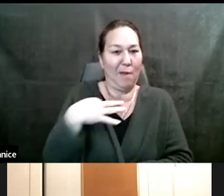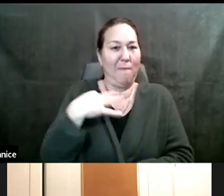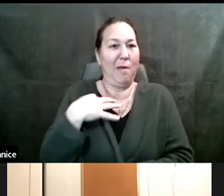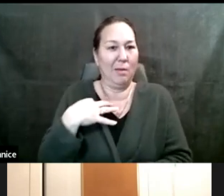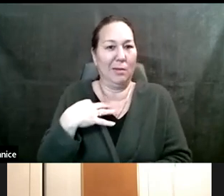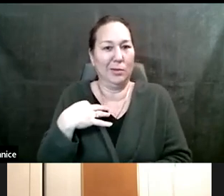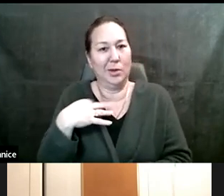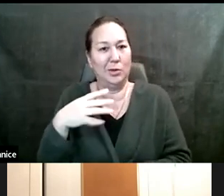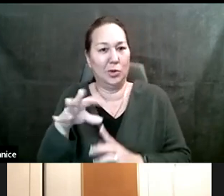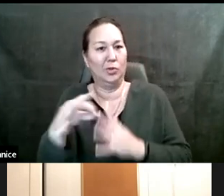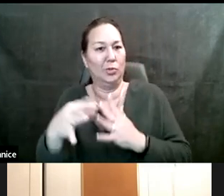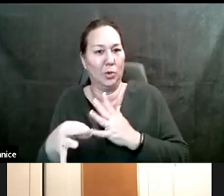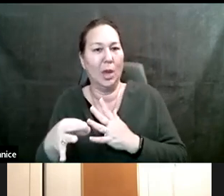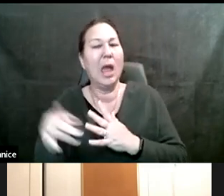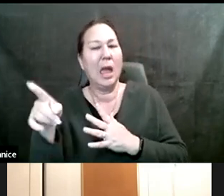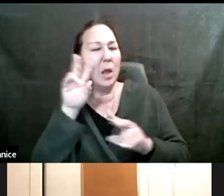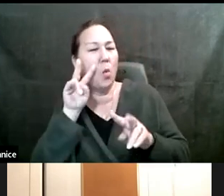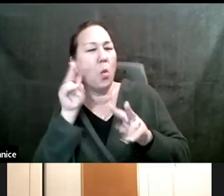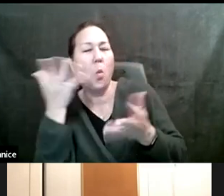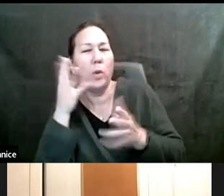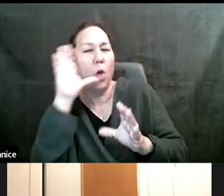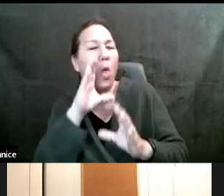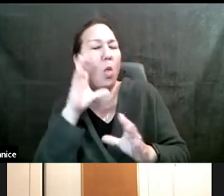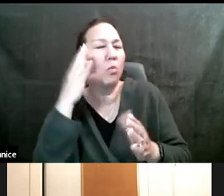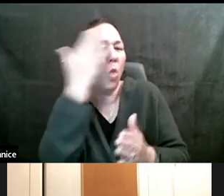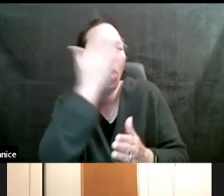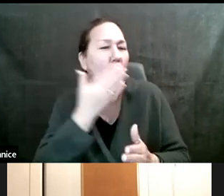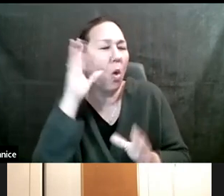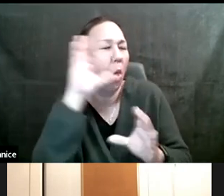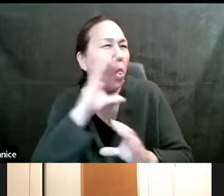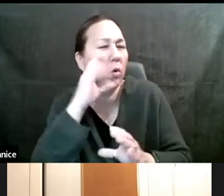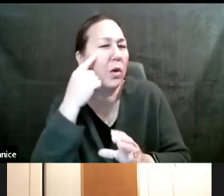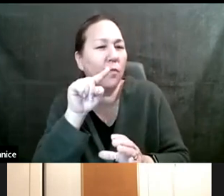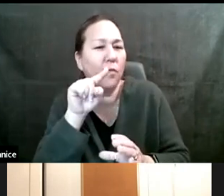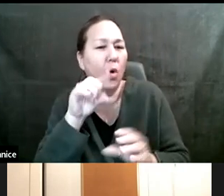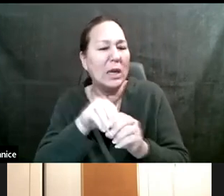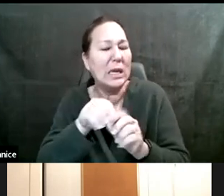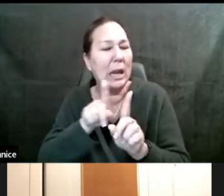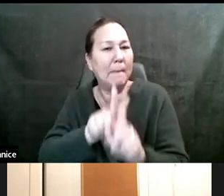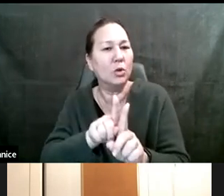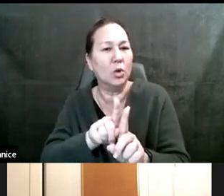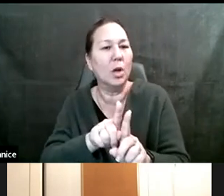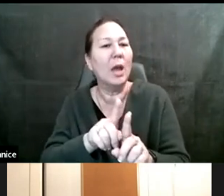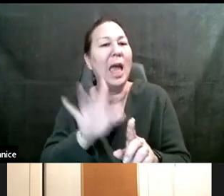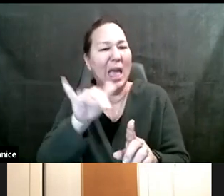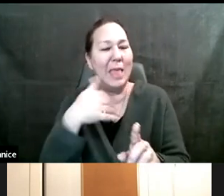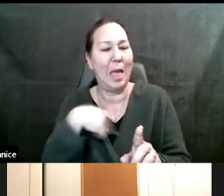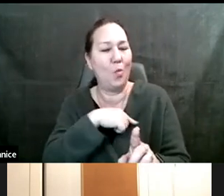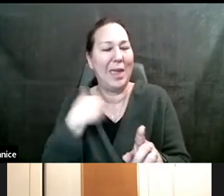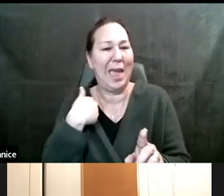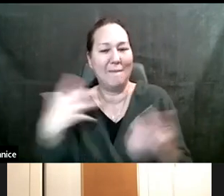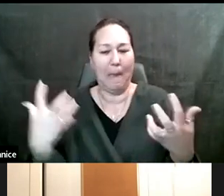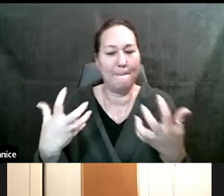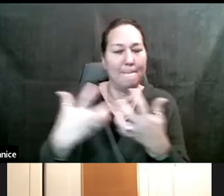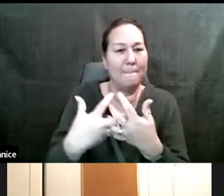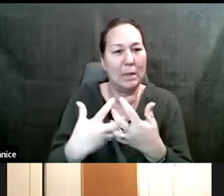and what their needs are and what they're looking for in a mentor and then we have a really intensive matching process and that's another area so when